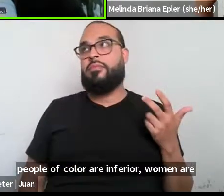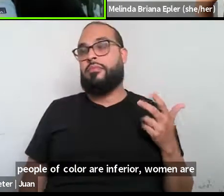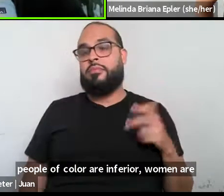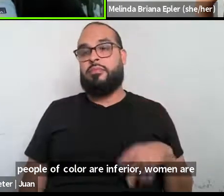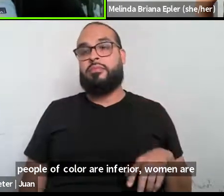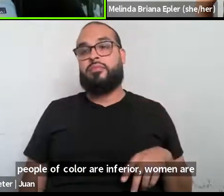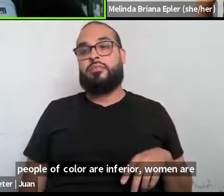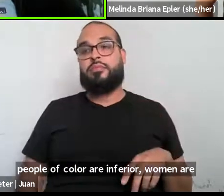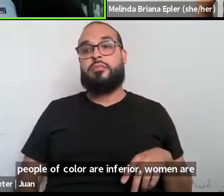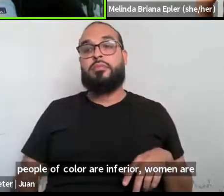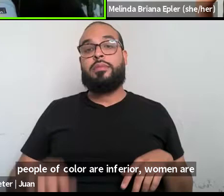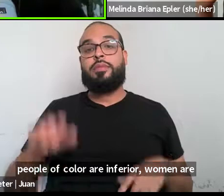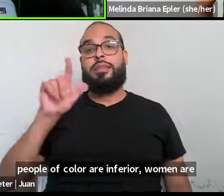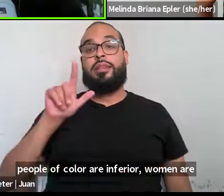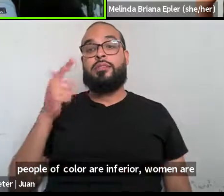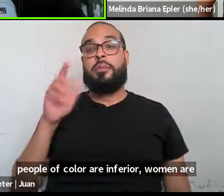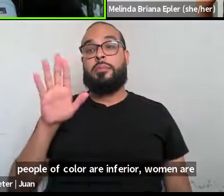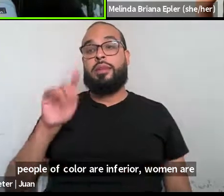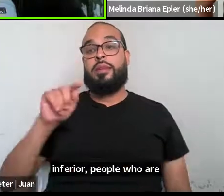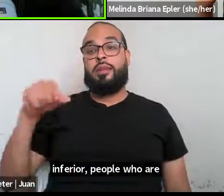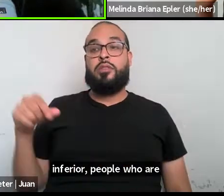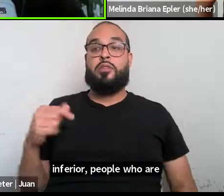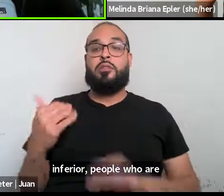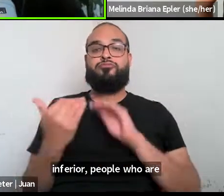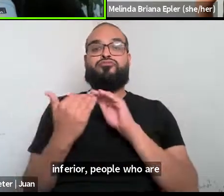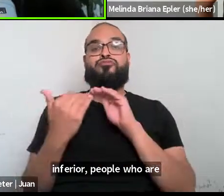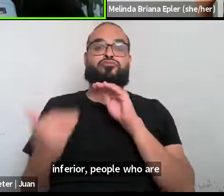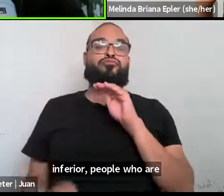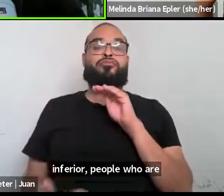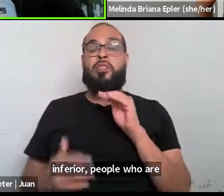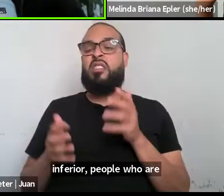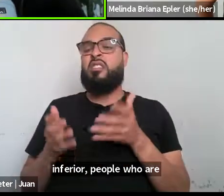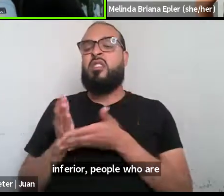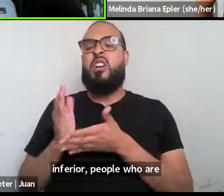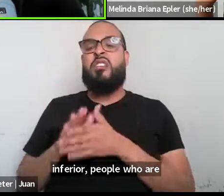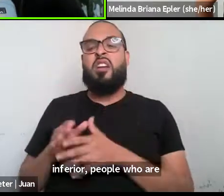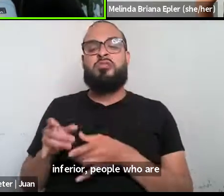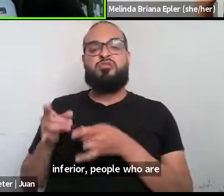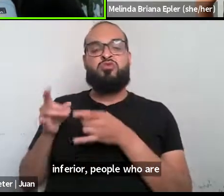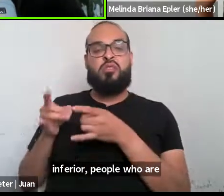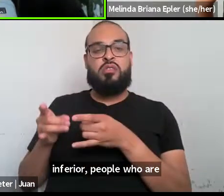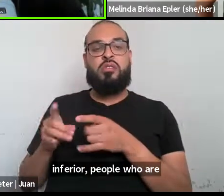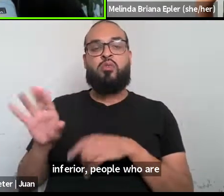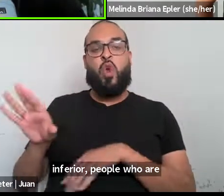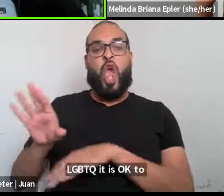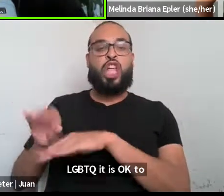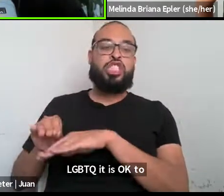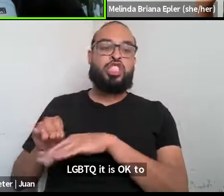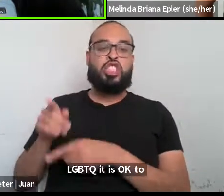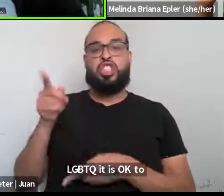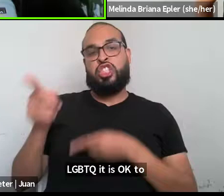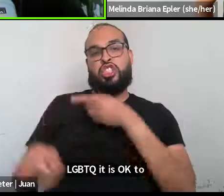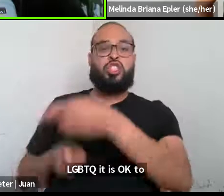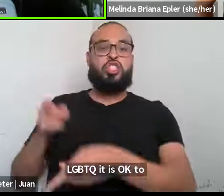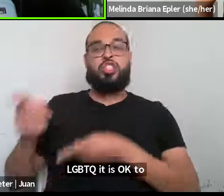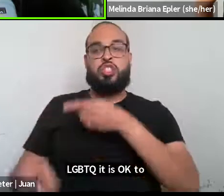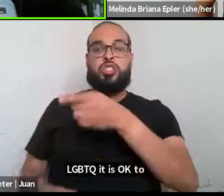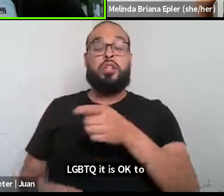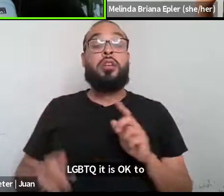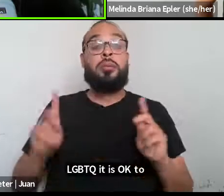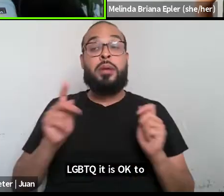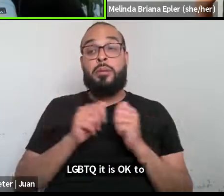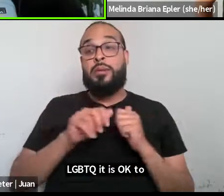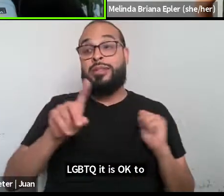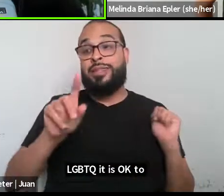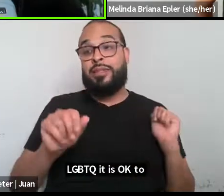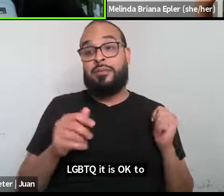are LGBTQ, it's okay to tease them or, belittle or berate. People with disabilities don't